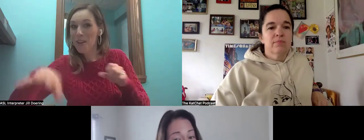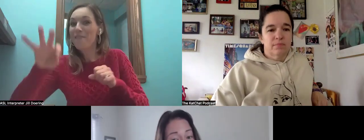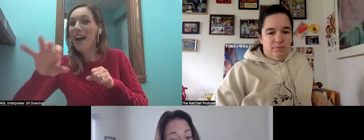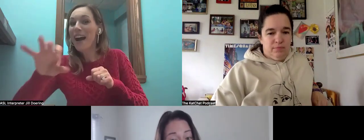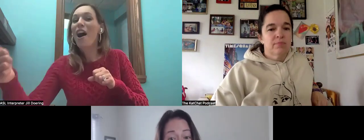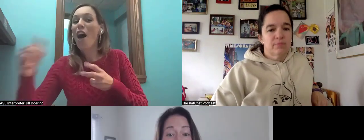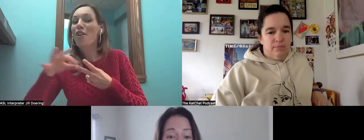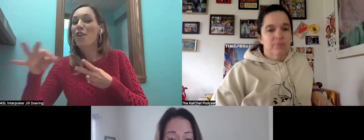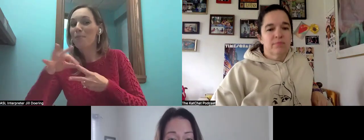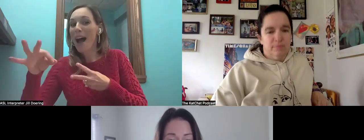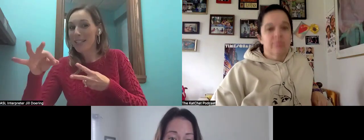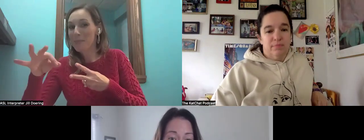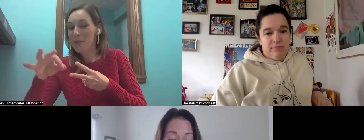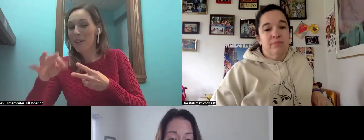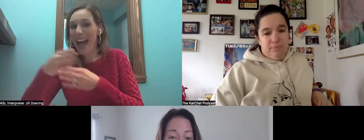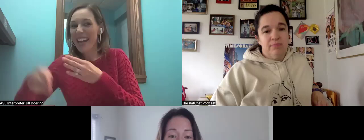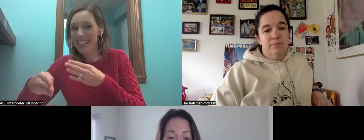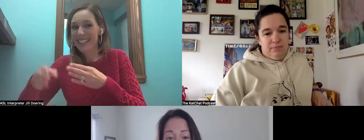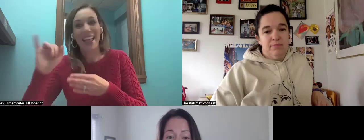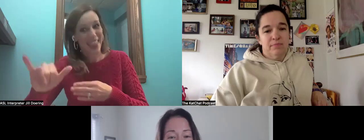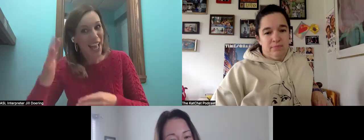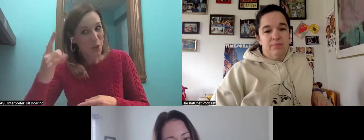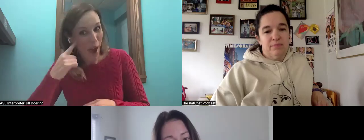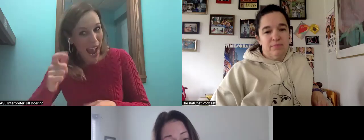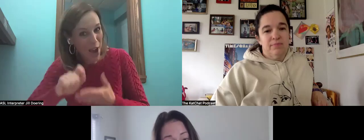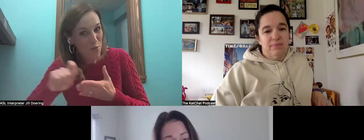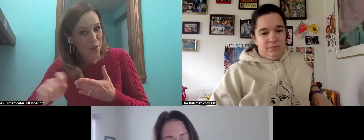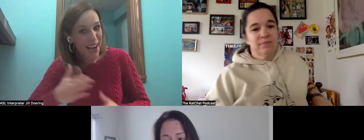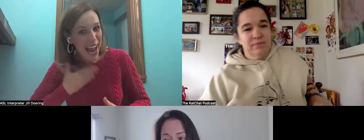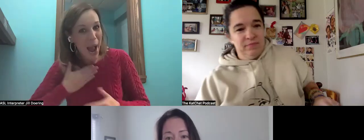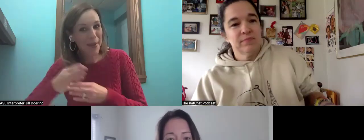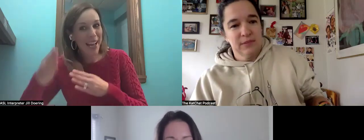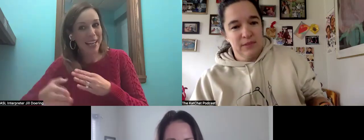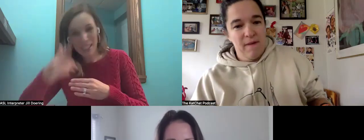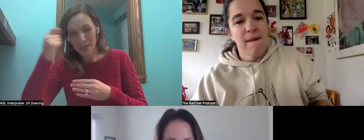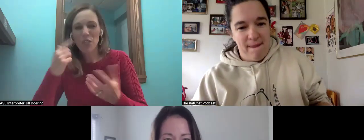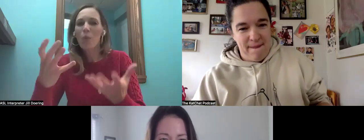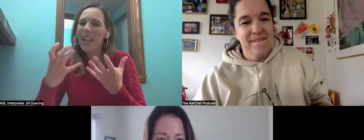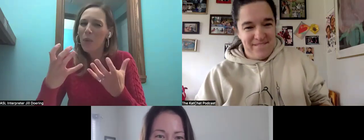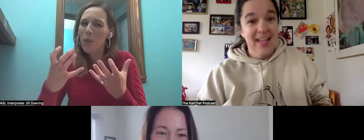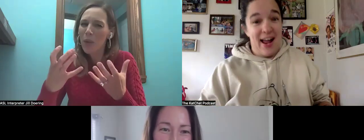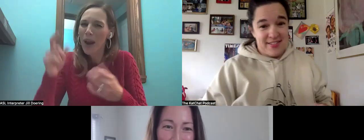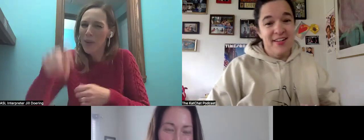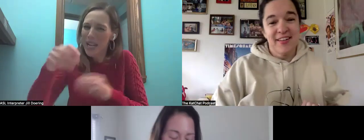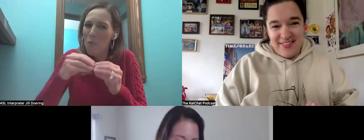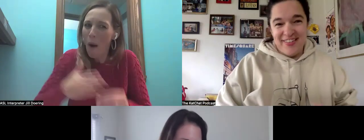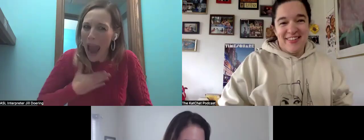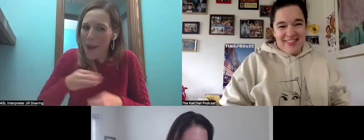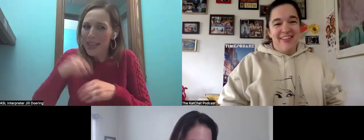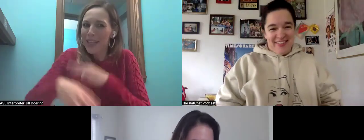and that's why I write happy endings. So I can give all my characters happy endings because we need more happy, right, in this world. Yeah,